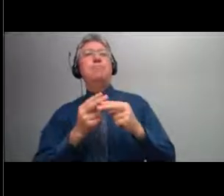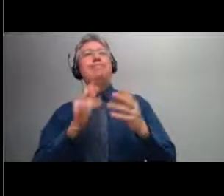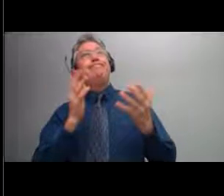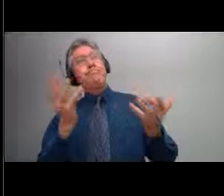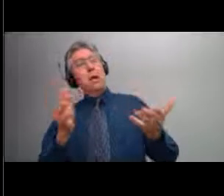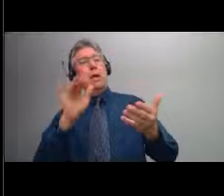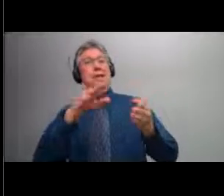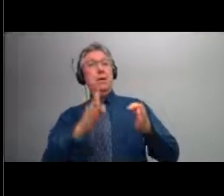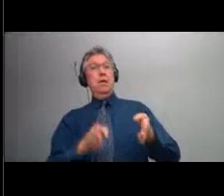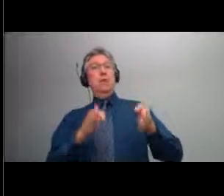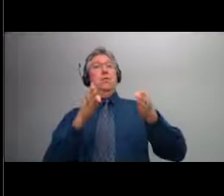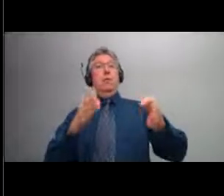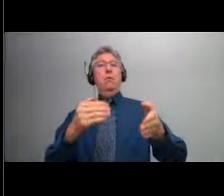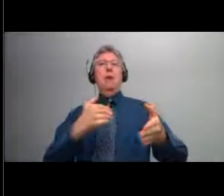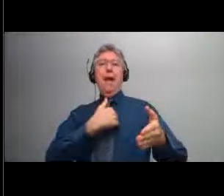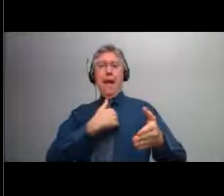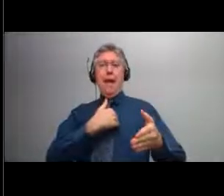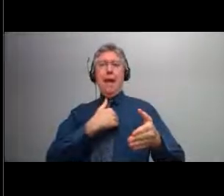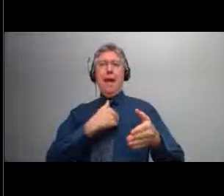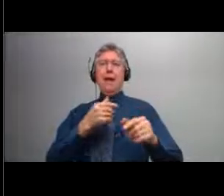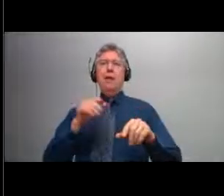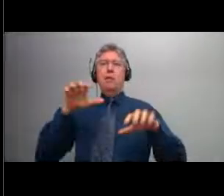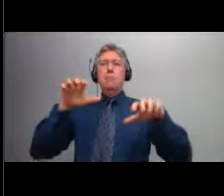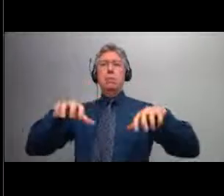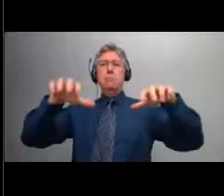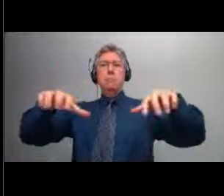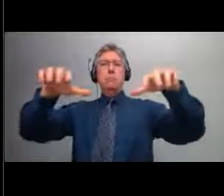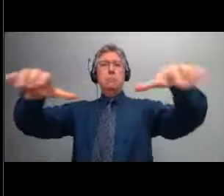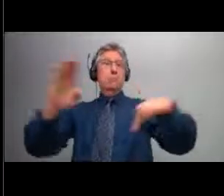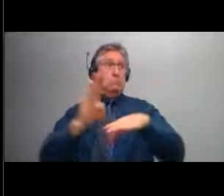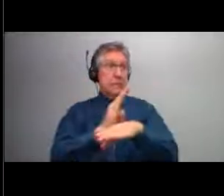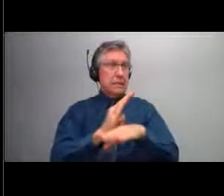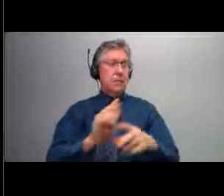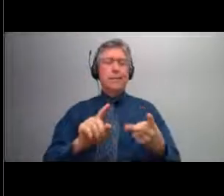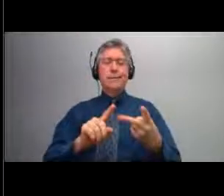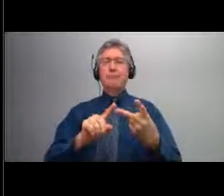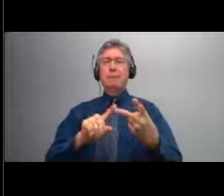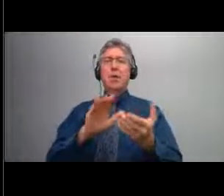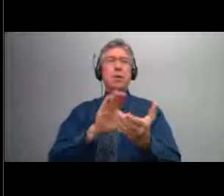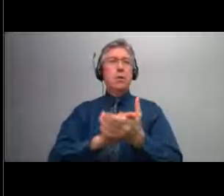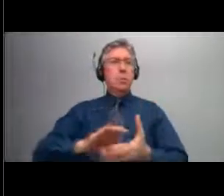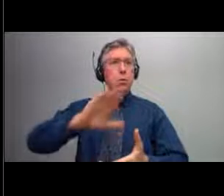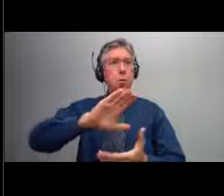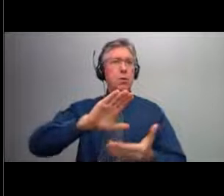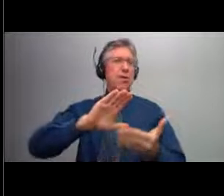which is abutted by several businesses and the community college and the WMATA as well.